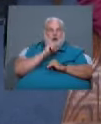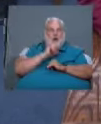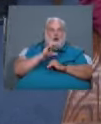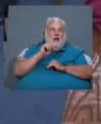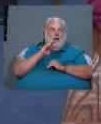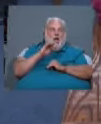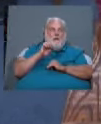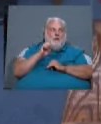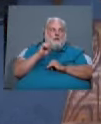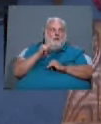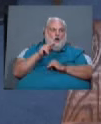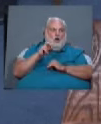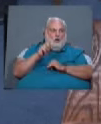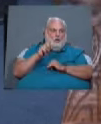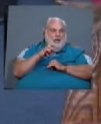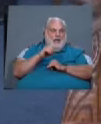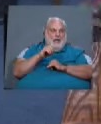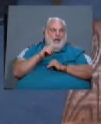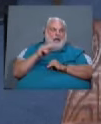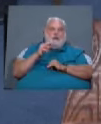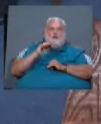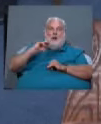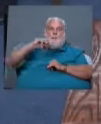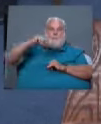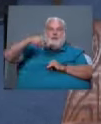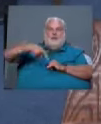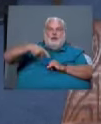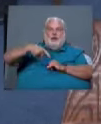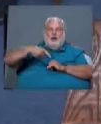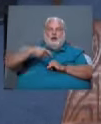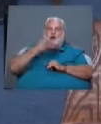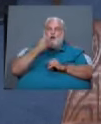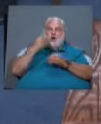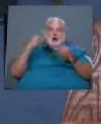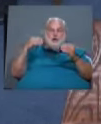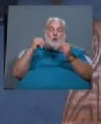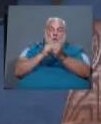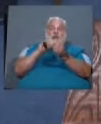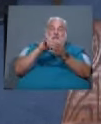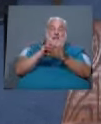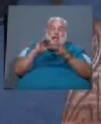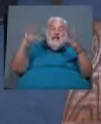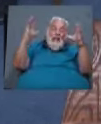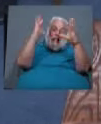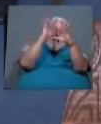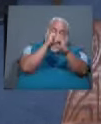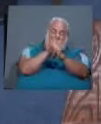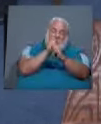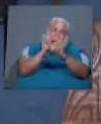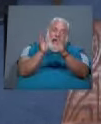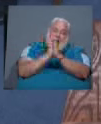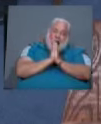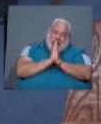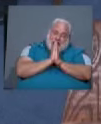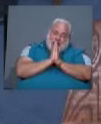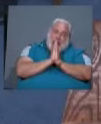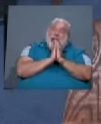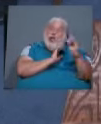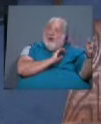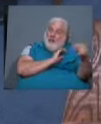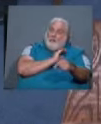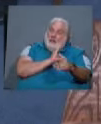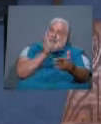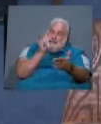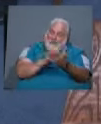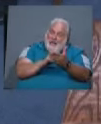store. And, of course, Crump's Grocery. With that said, I ask you, and I'll come back,